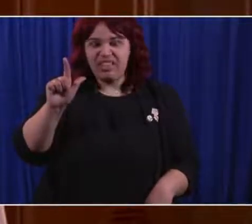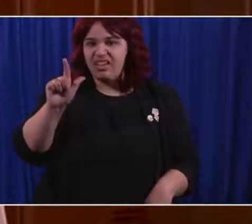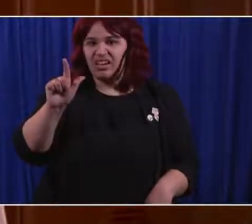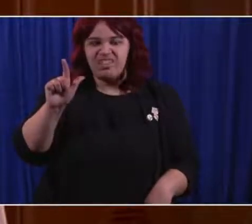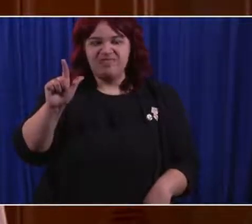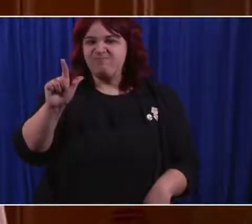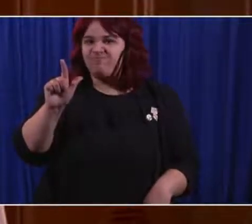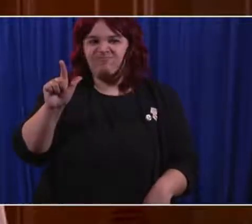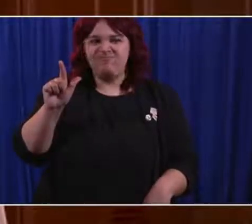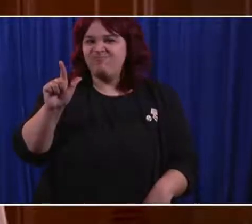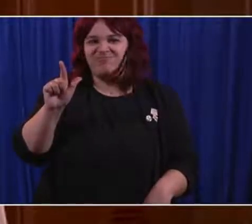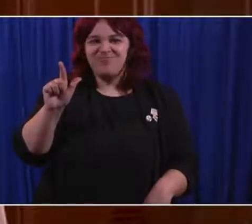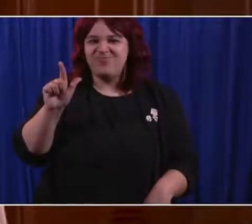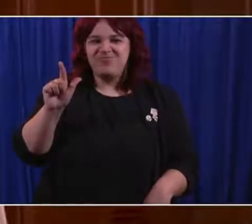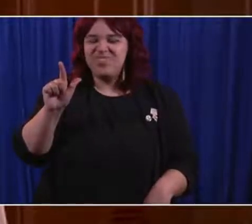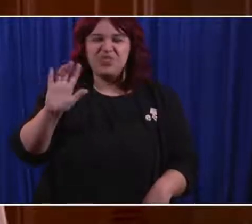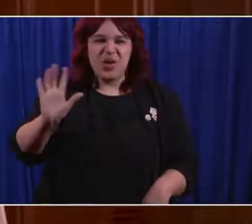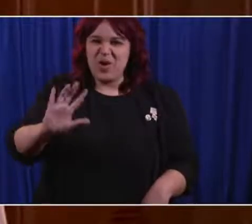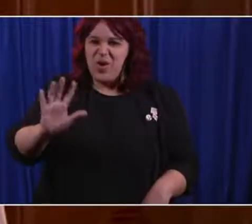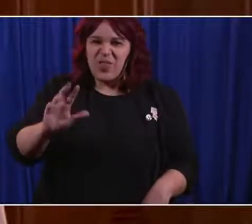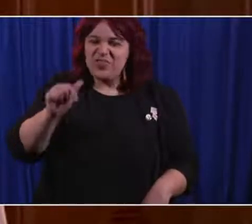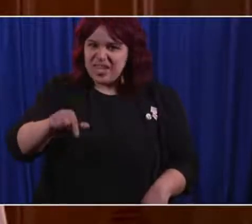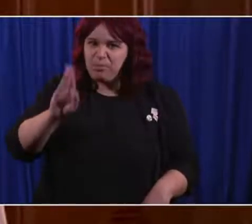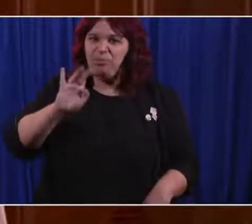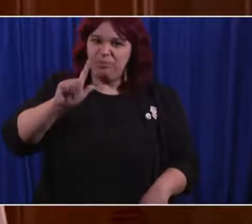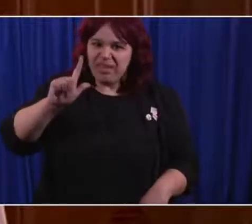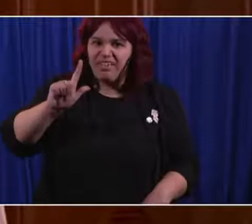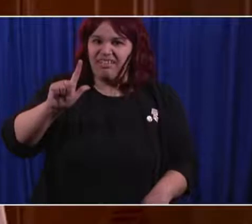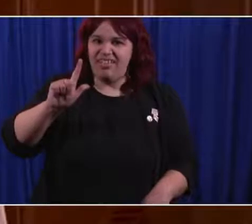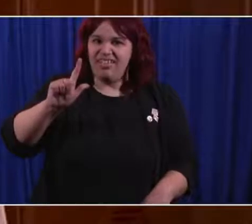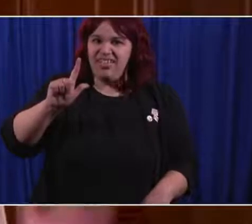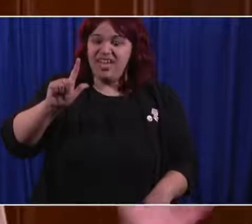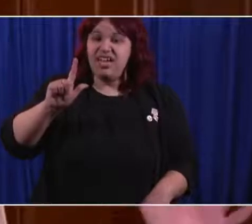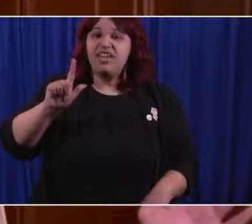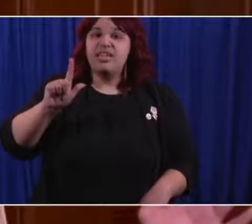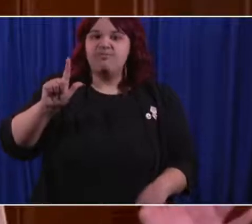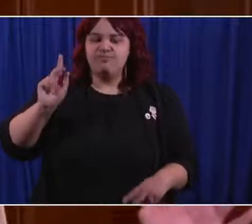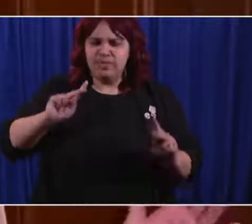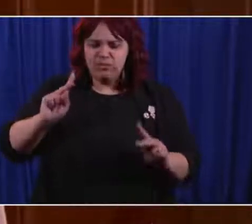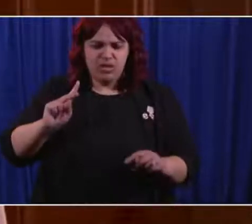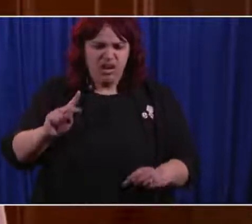beyond that, though. They've taken it out from that dispute out and just